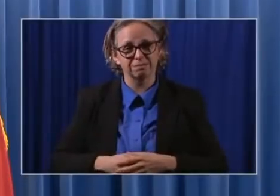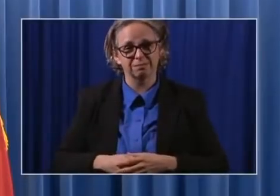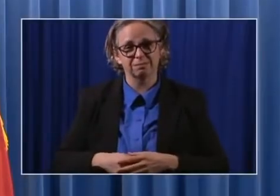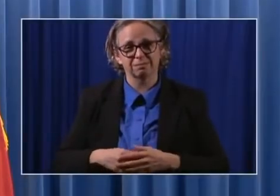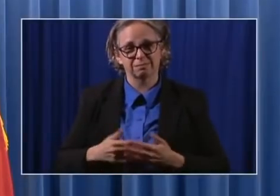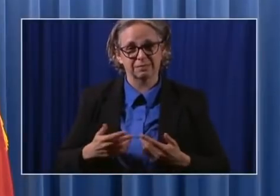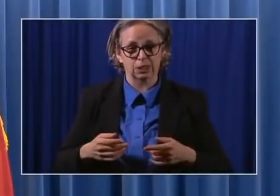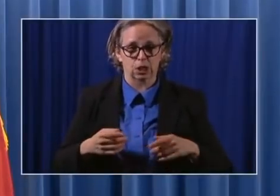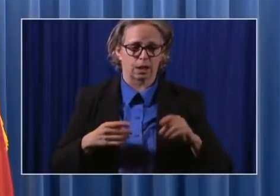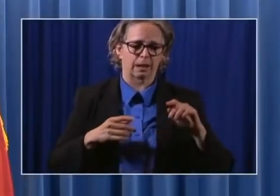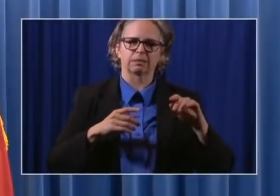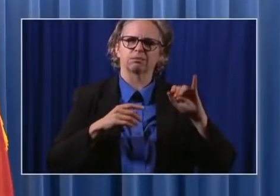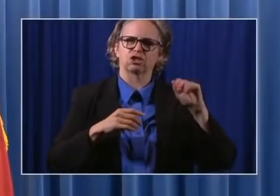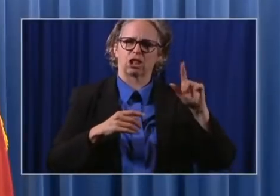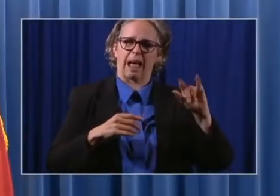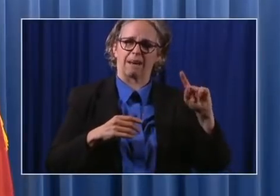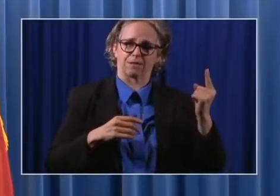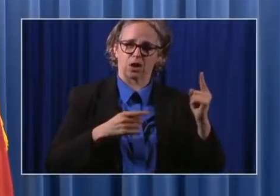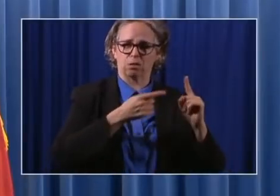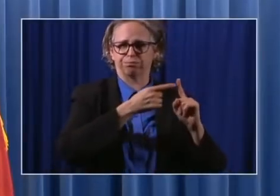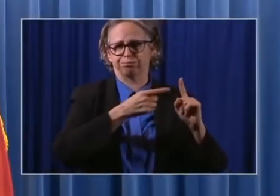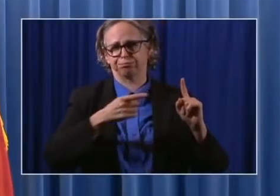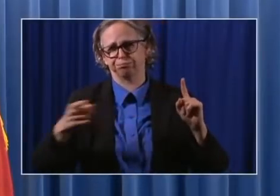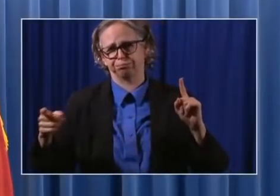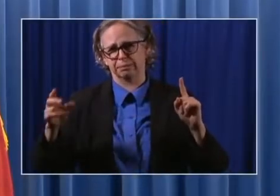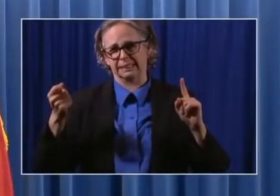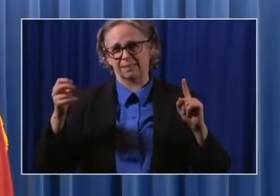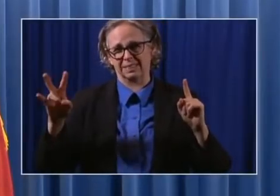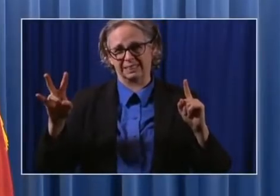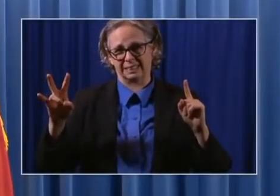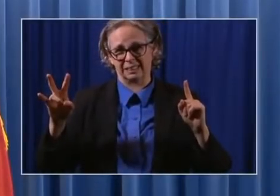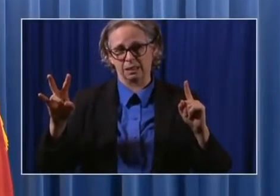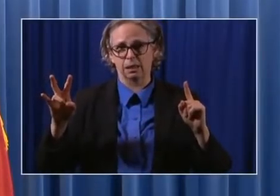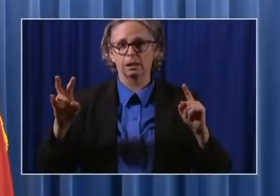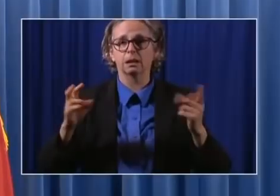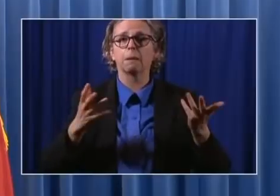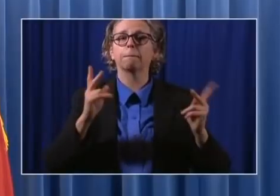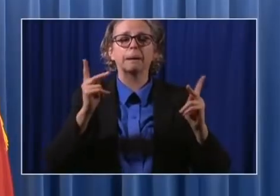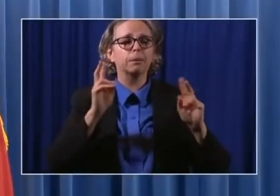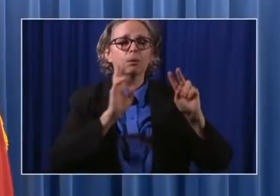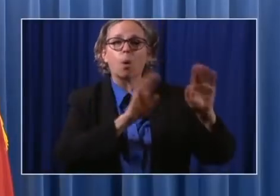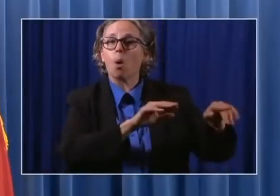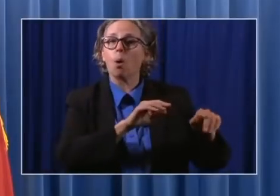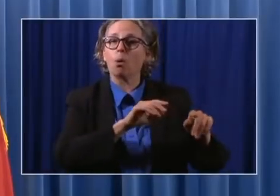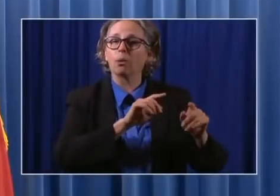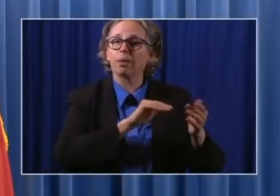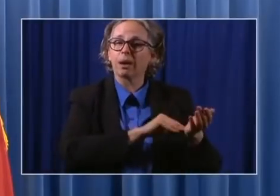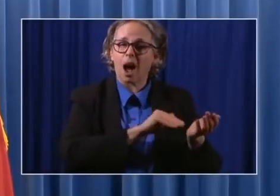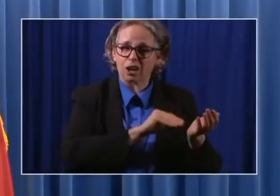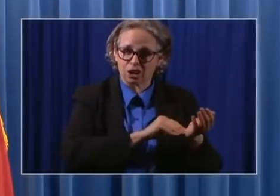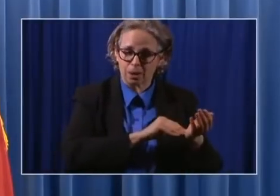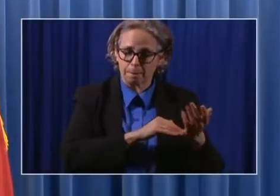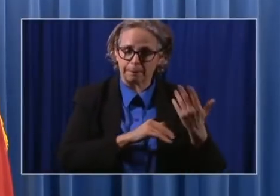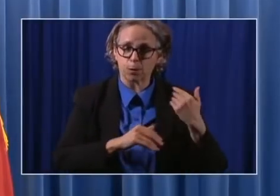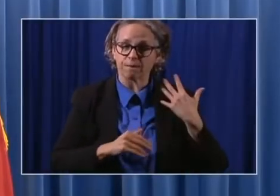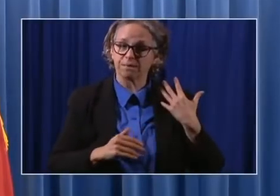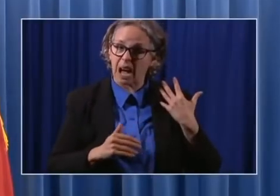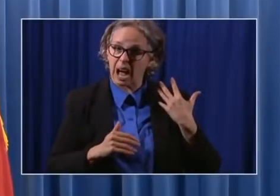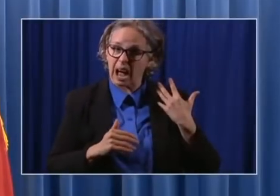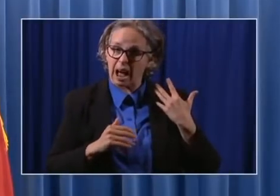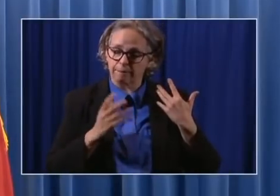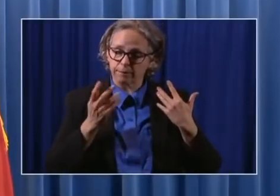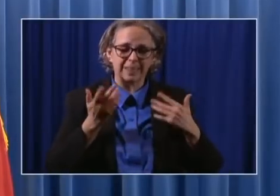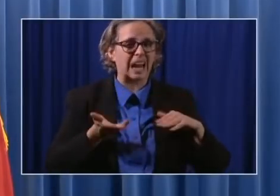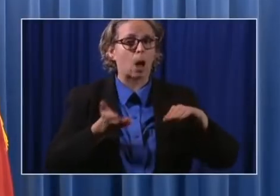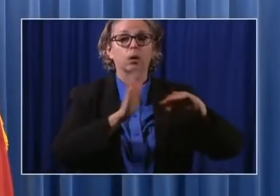average outpatient visits grew from 5 to 14 visits on an average per day. In Allen